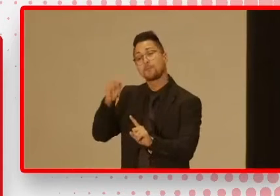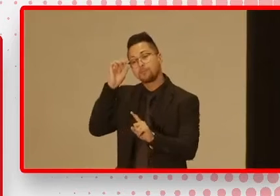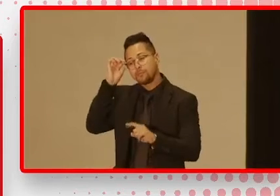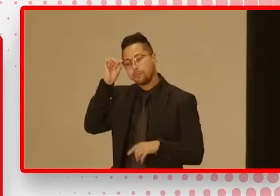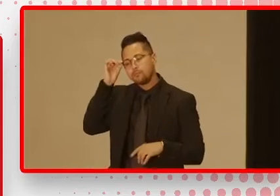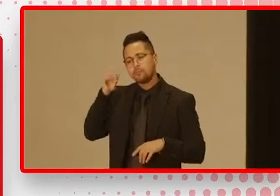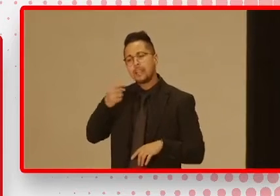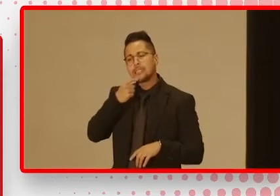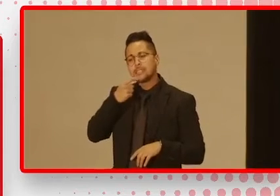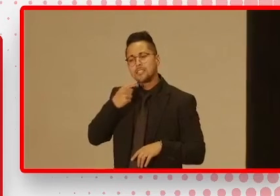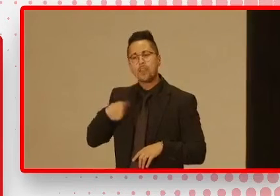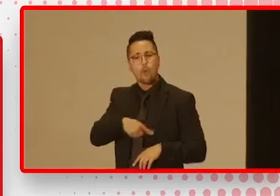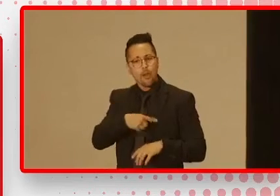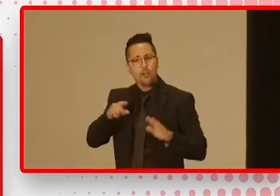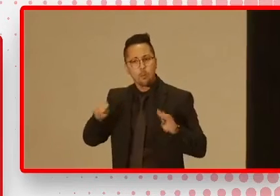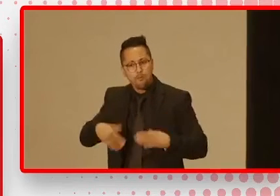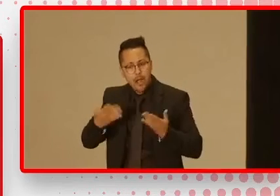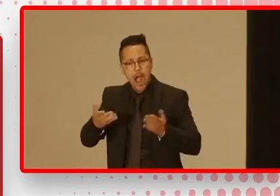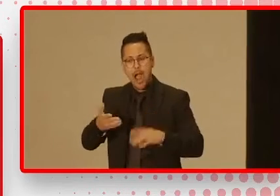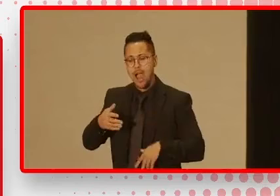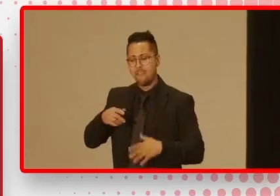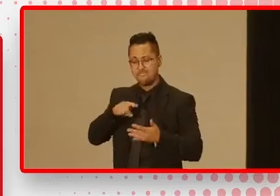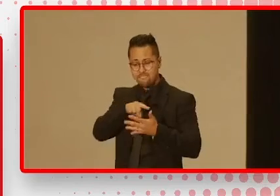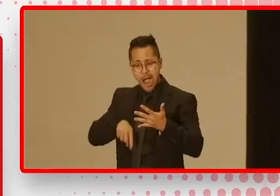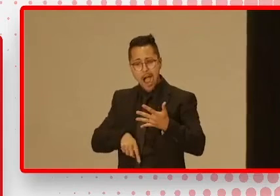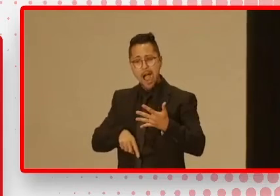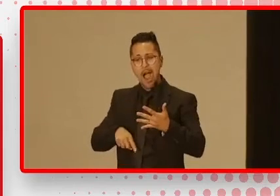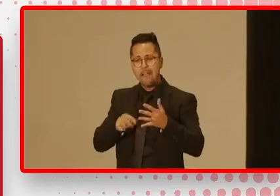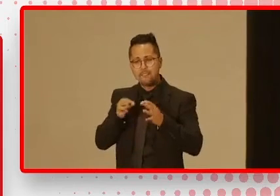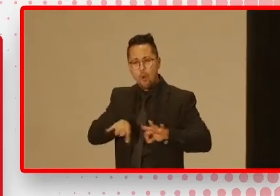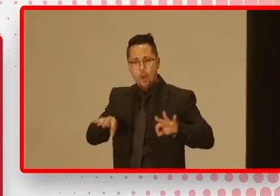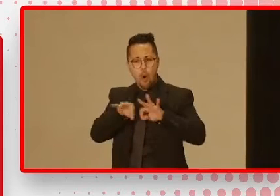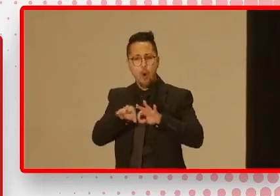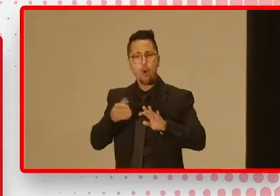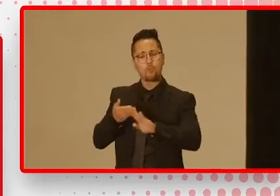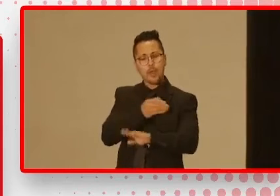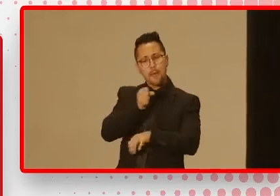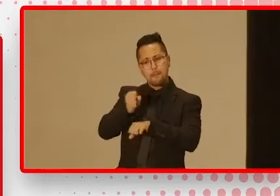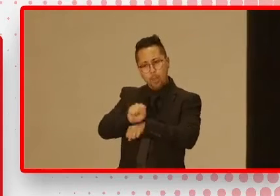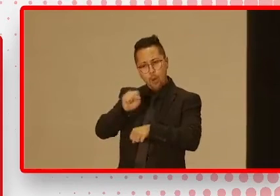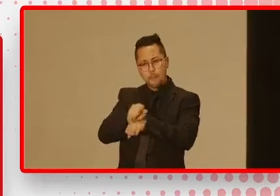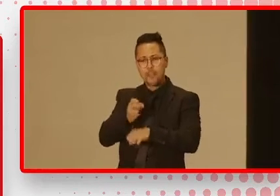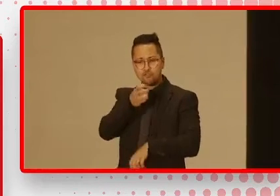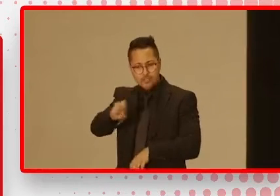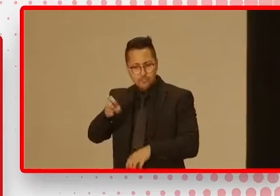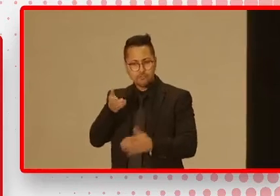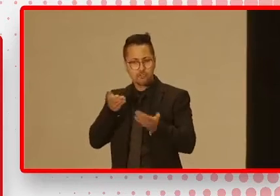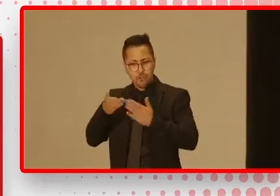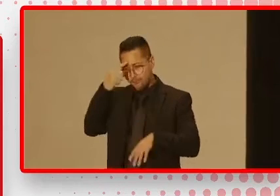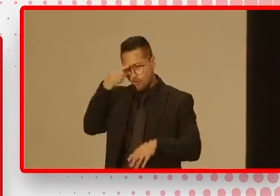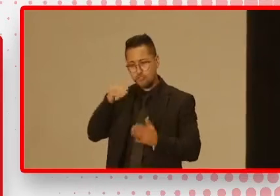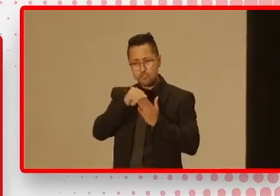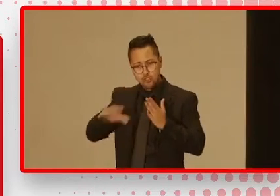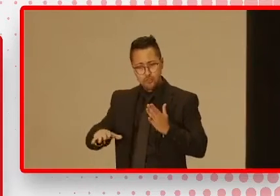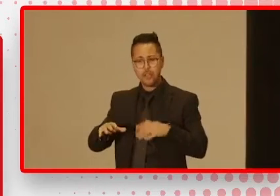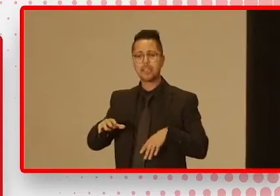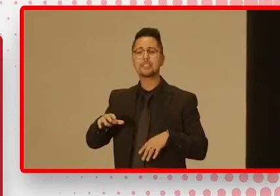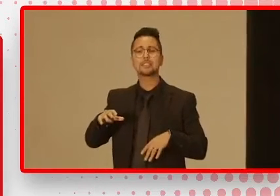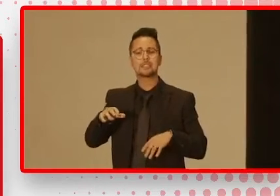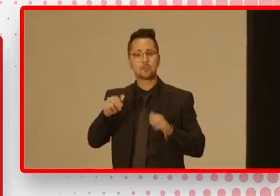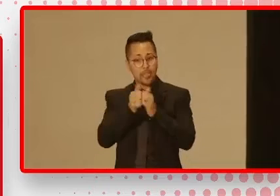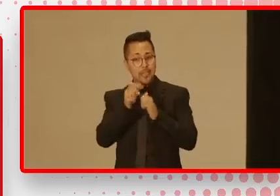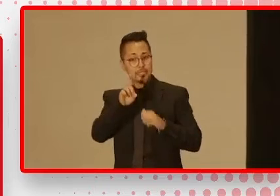it says that we are to provide these 5 core pre-employment transition services for students with disabilities age 14 to